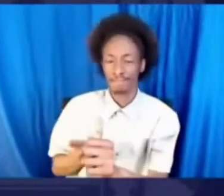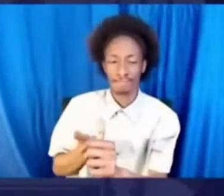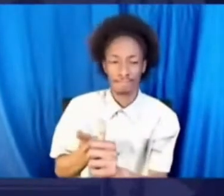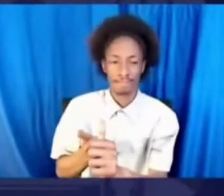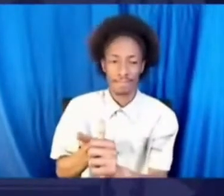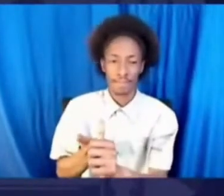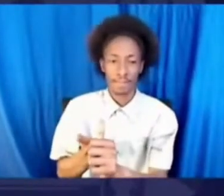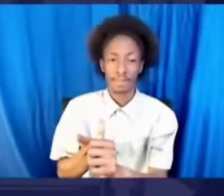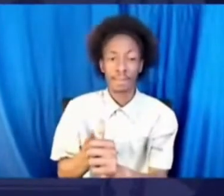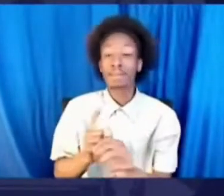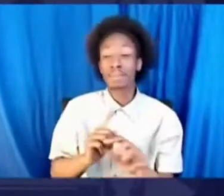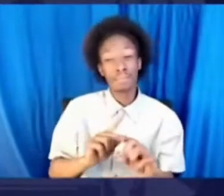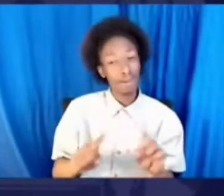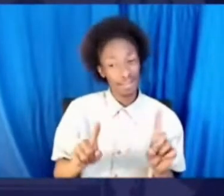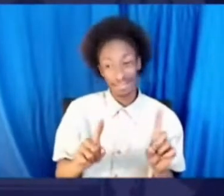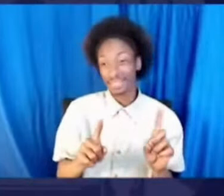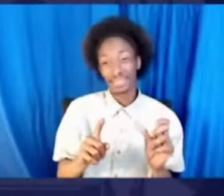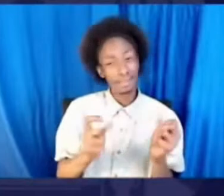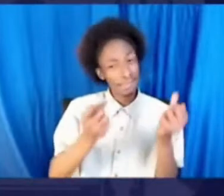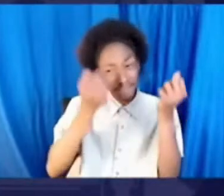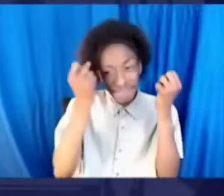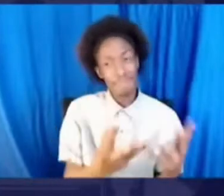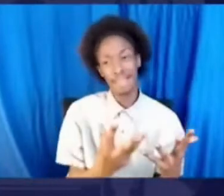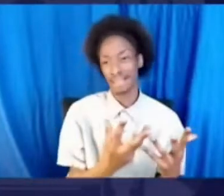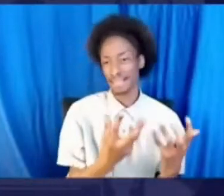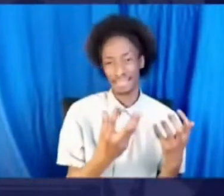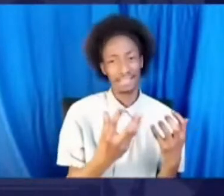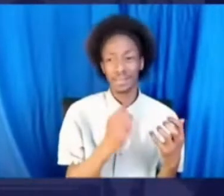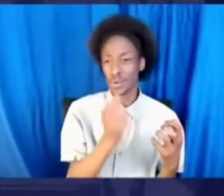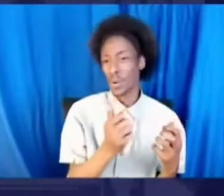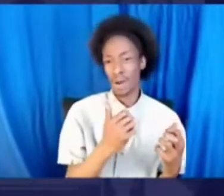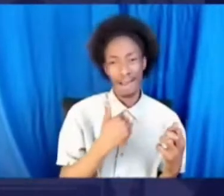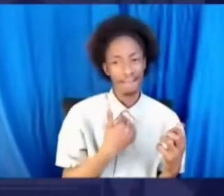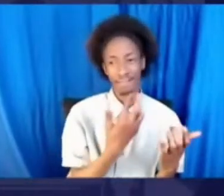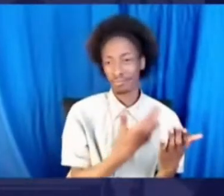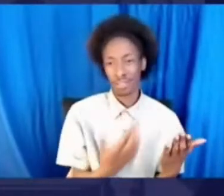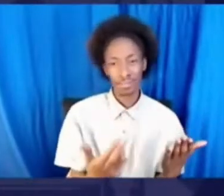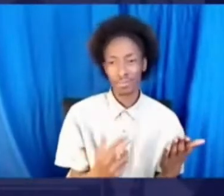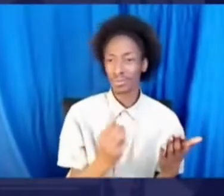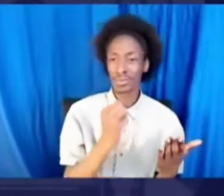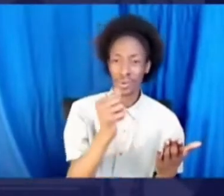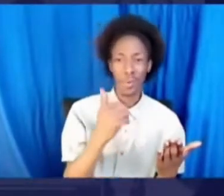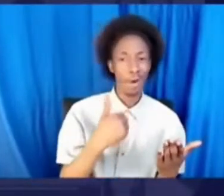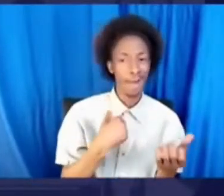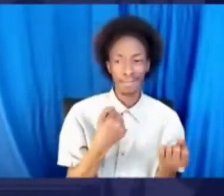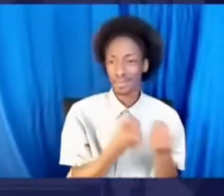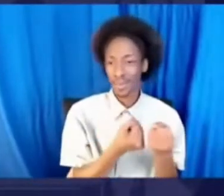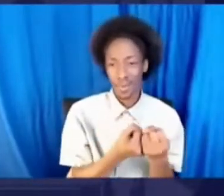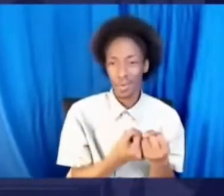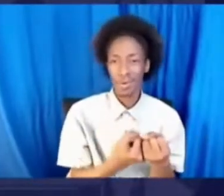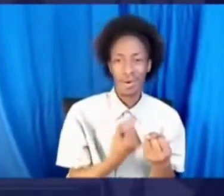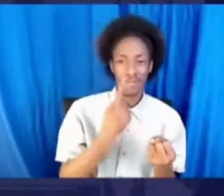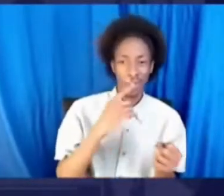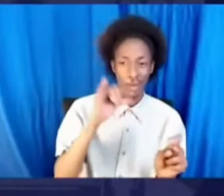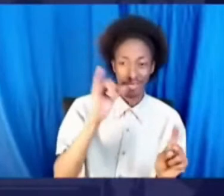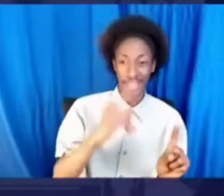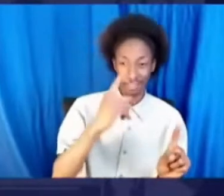But far too many still lack the resources and the support to make those dreams a reality.